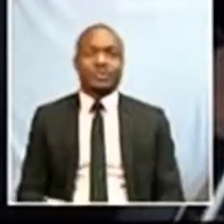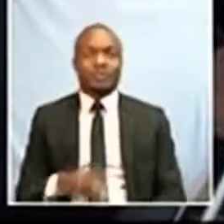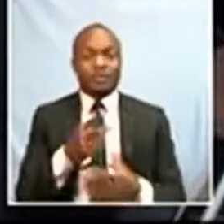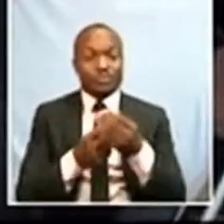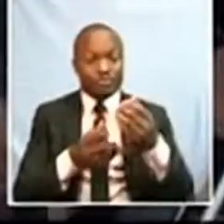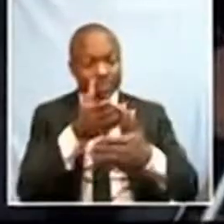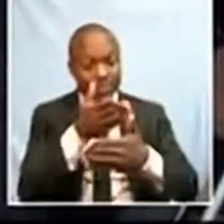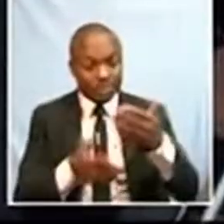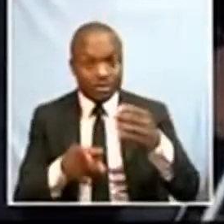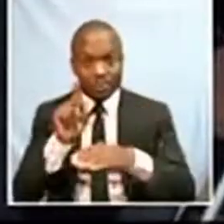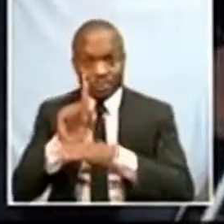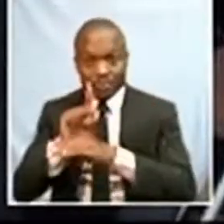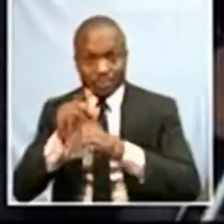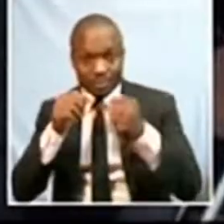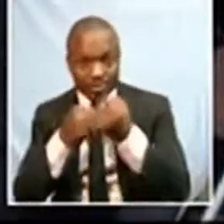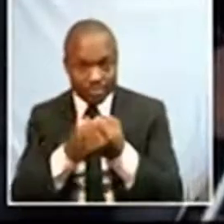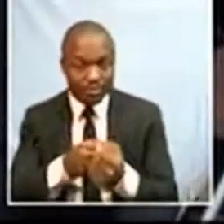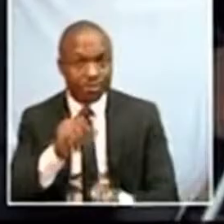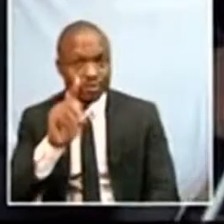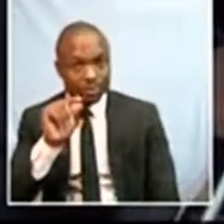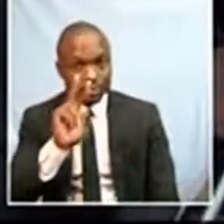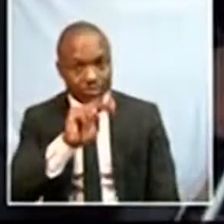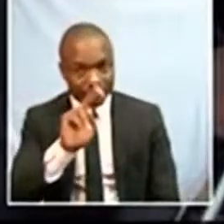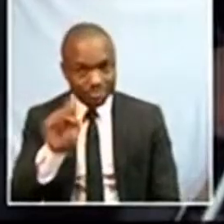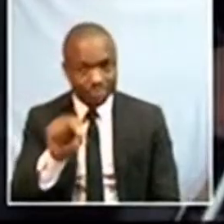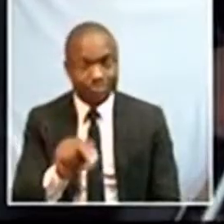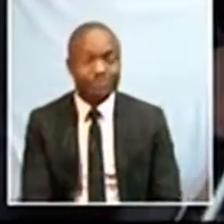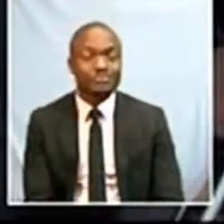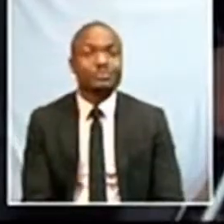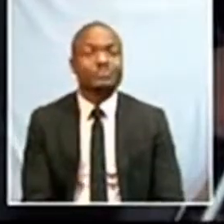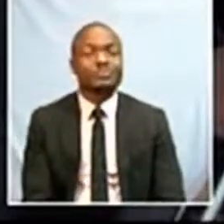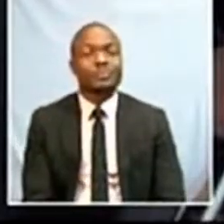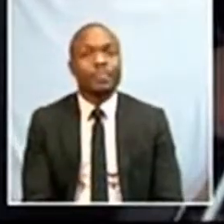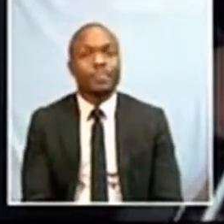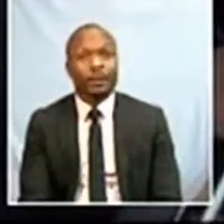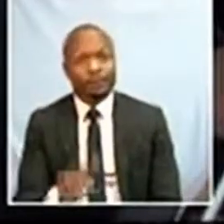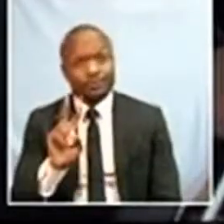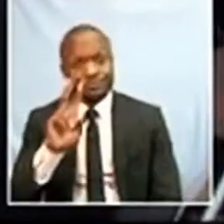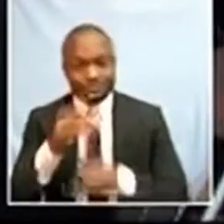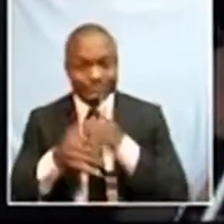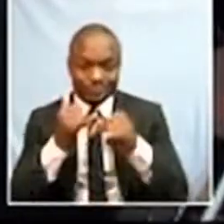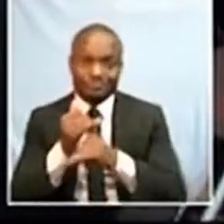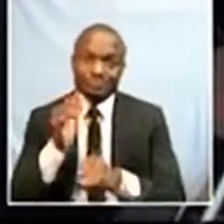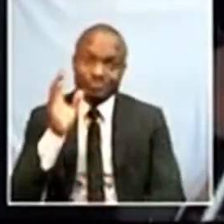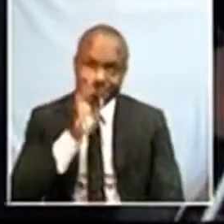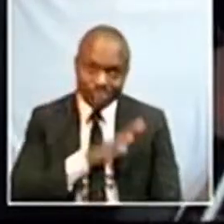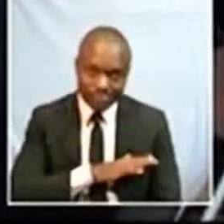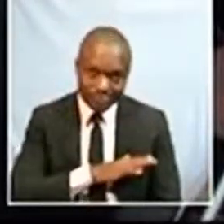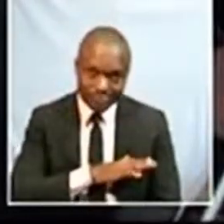All these projects were funded in 2022. So 2 years down the line.